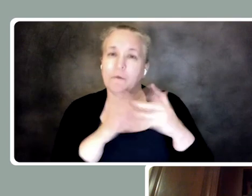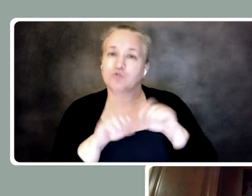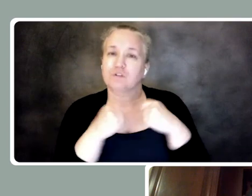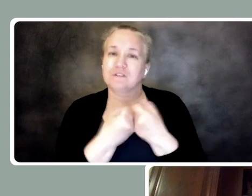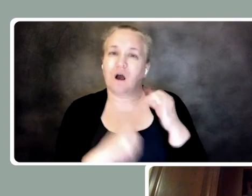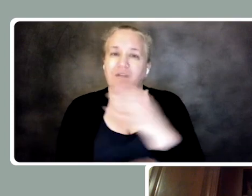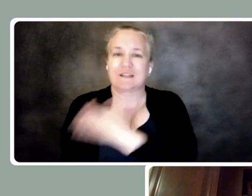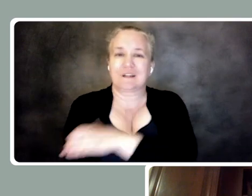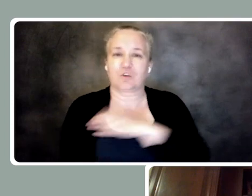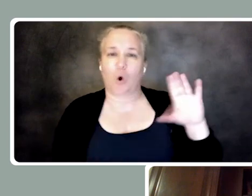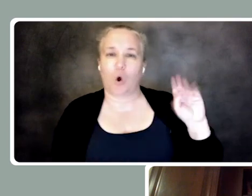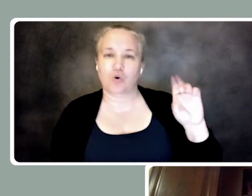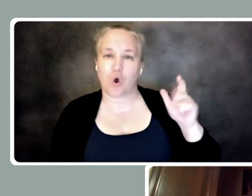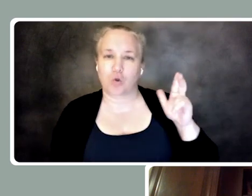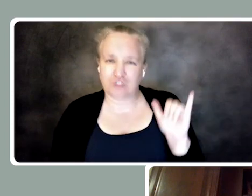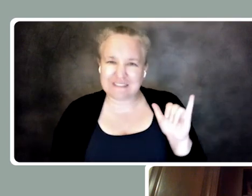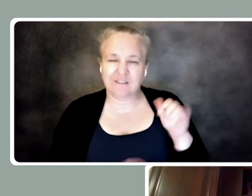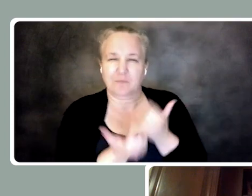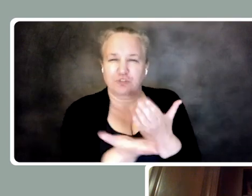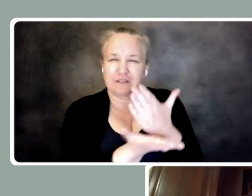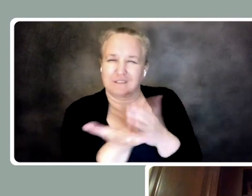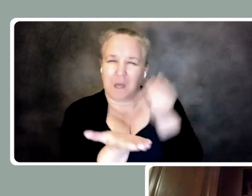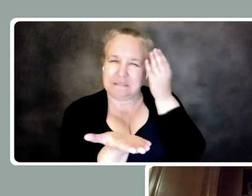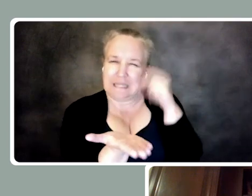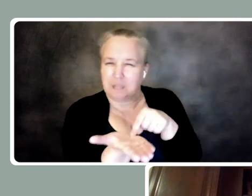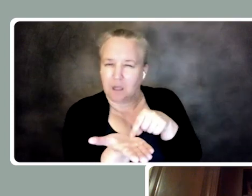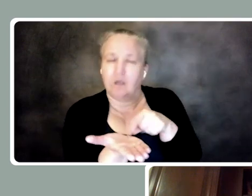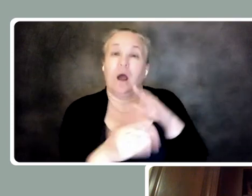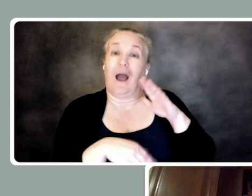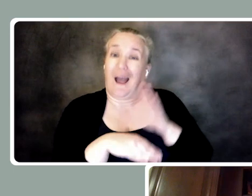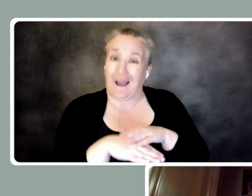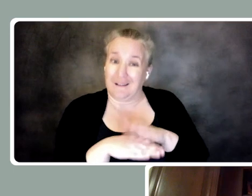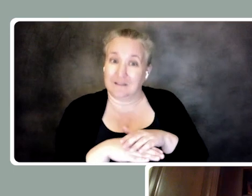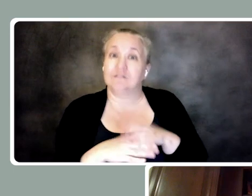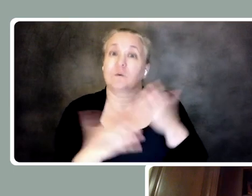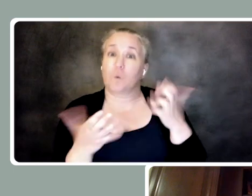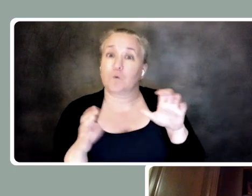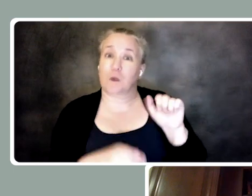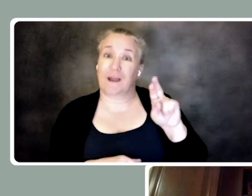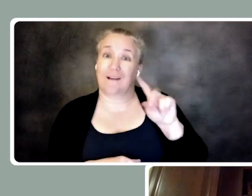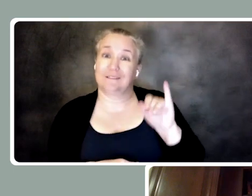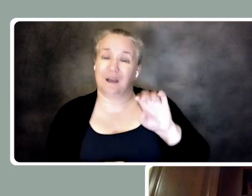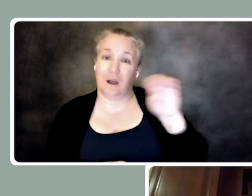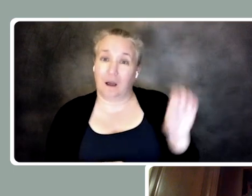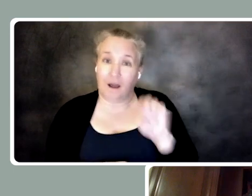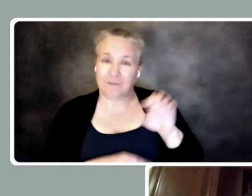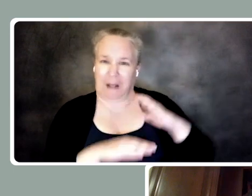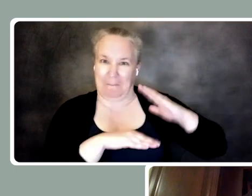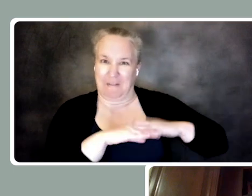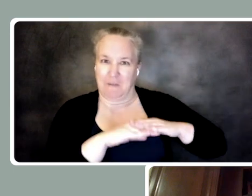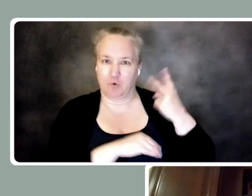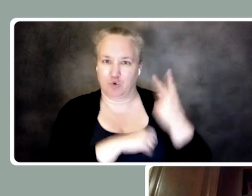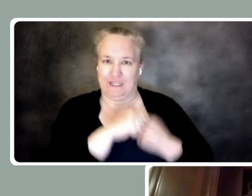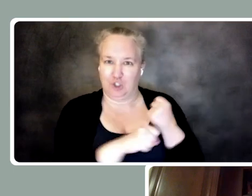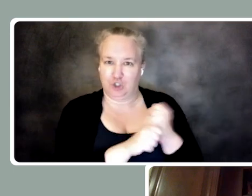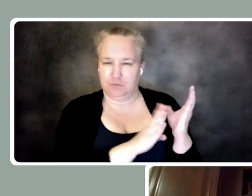Oncology, some data was presented. So you want to at least do anti-estrogen therapy for at least bare minimum 2 years. And